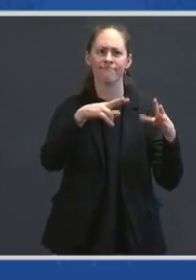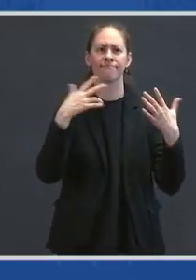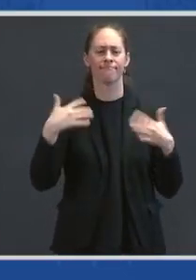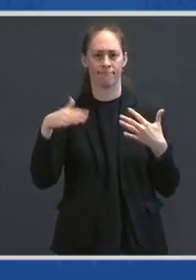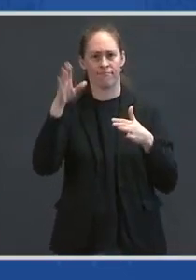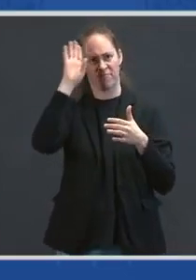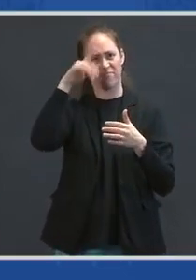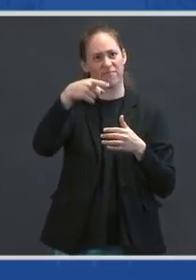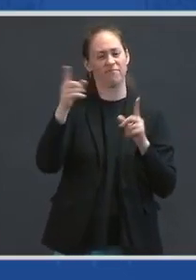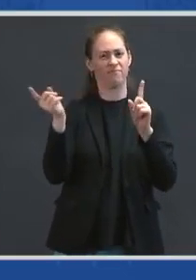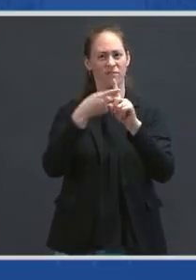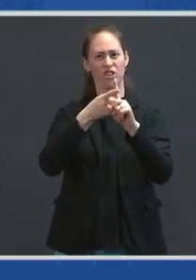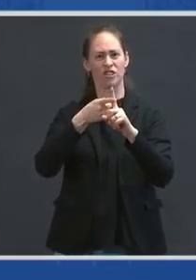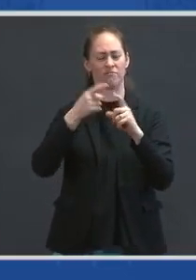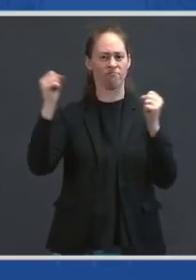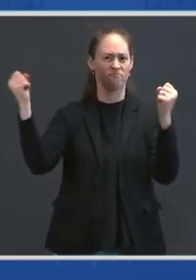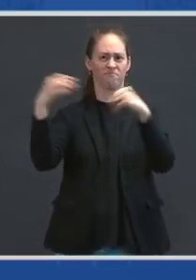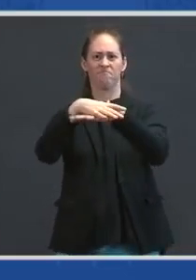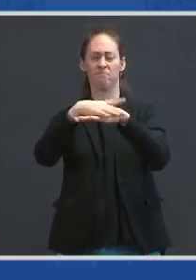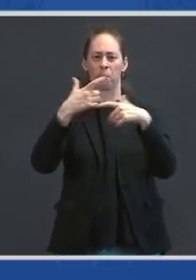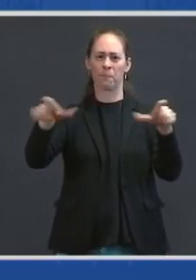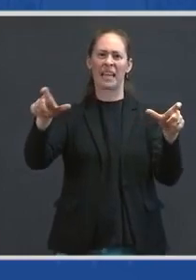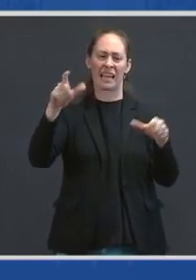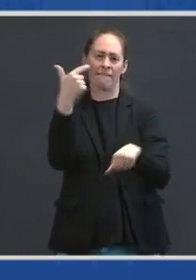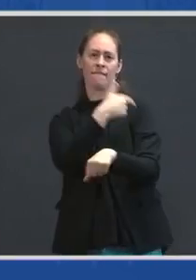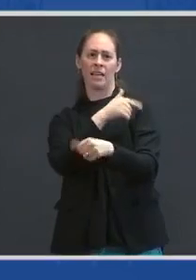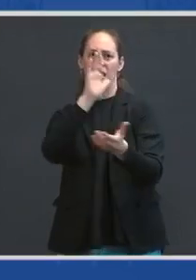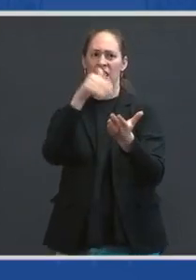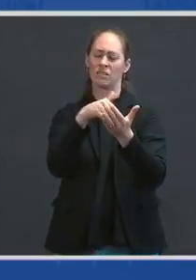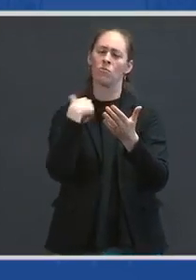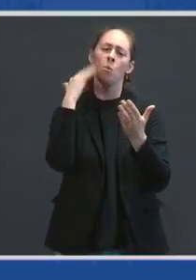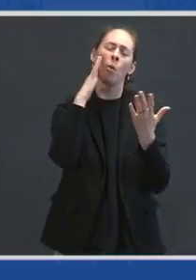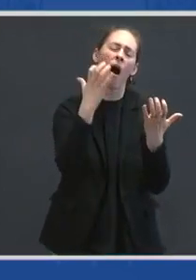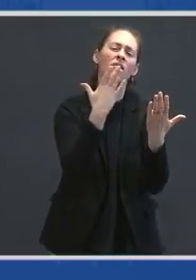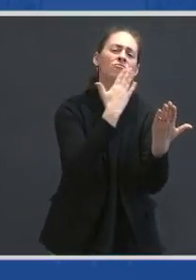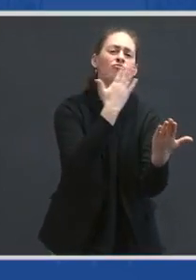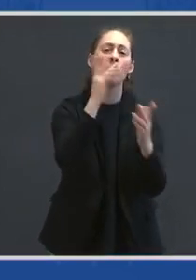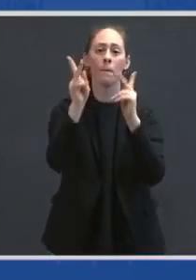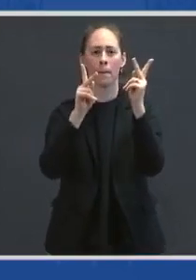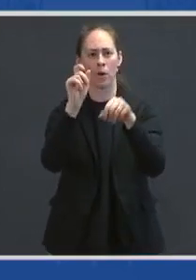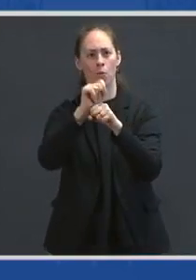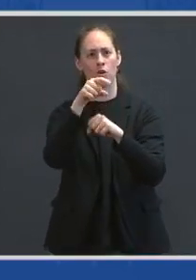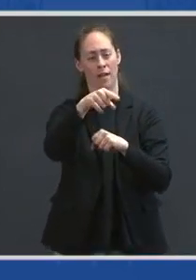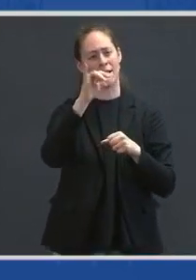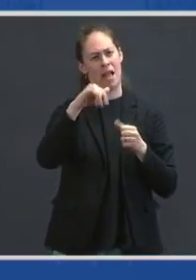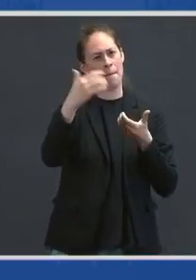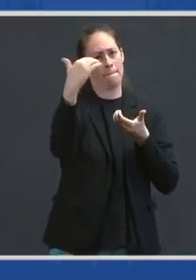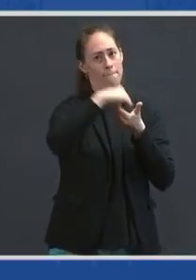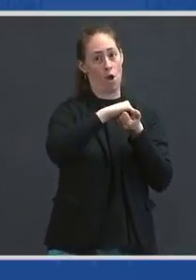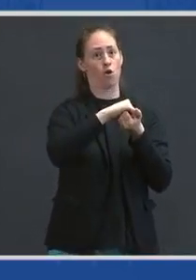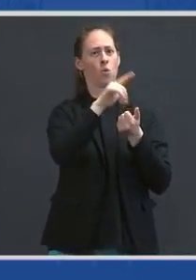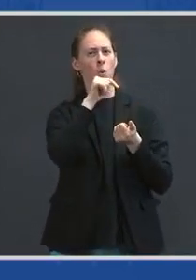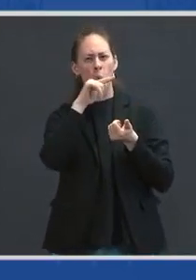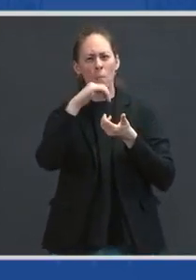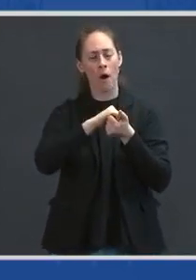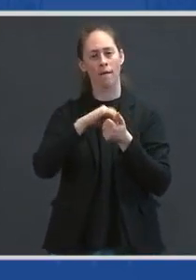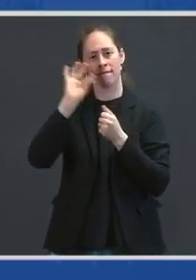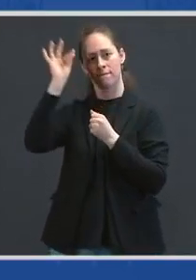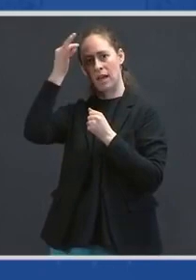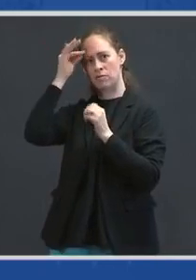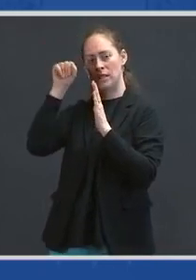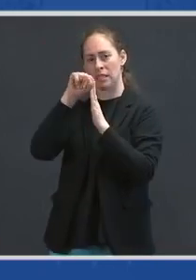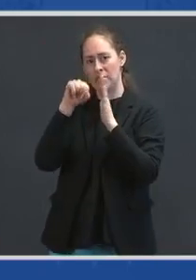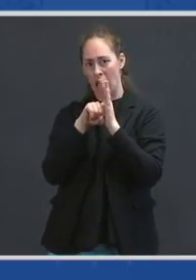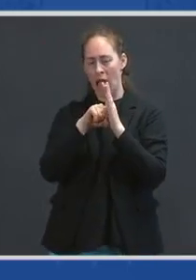everyone involved. This is an example of the kind of partnership between federal, state, and local governments and public